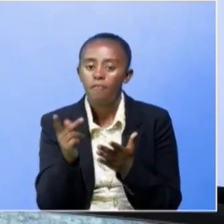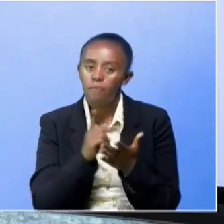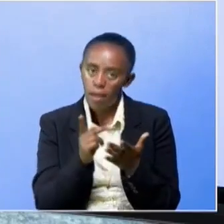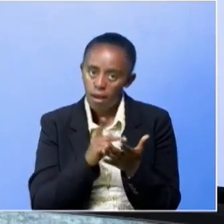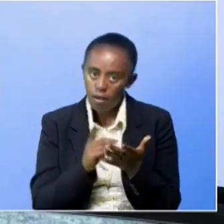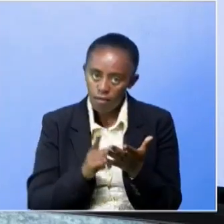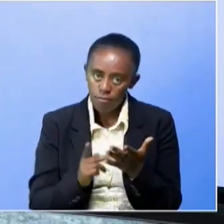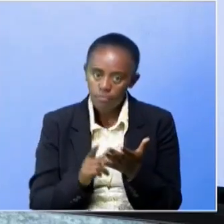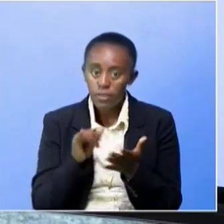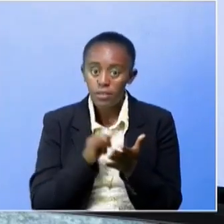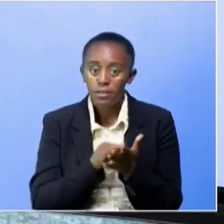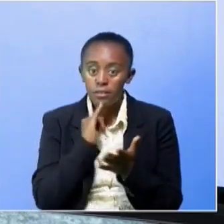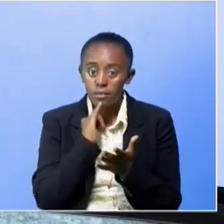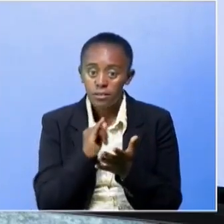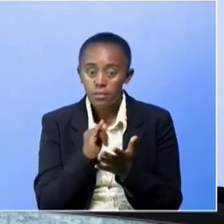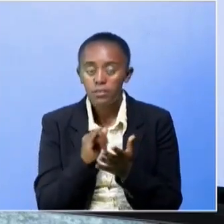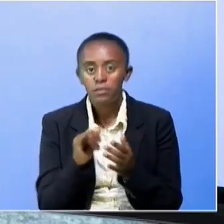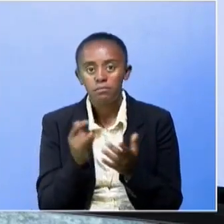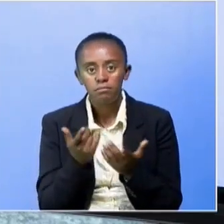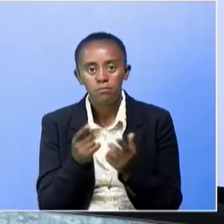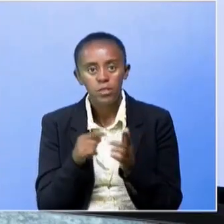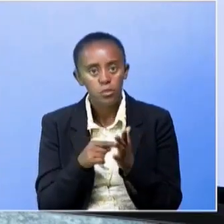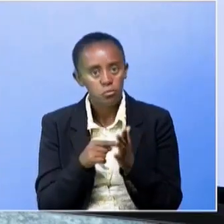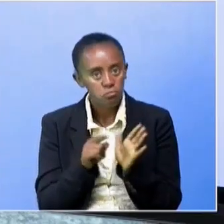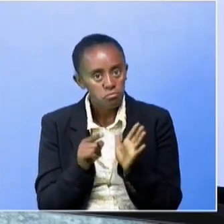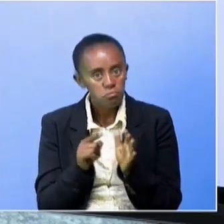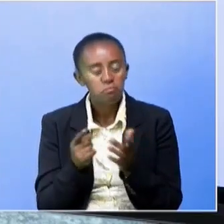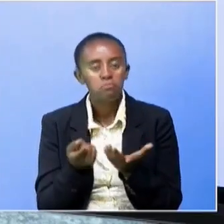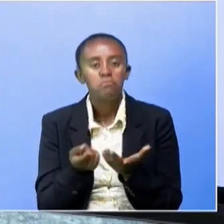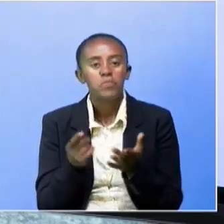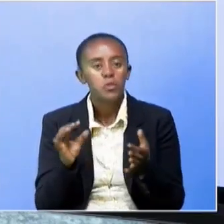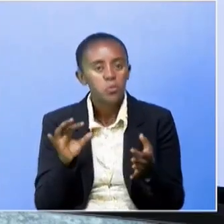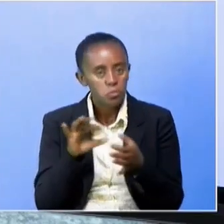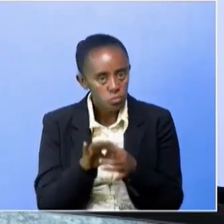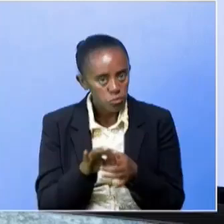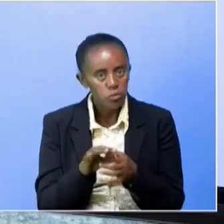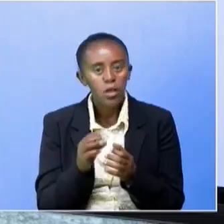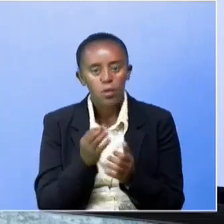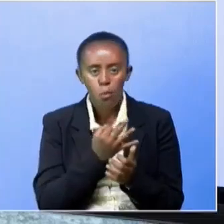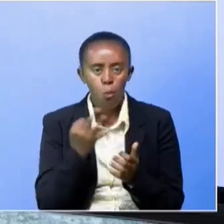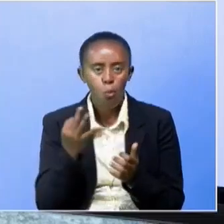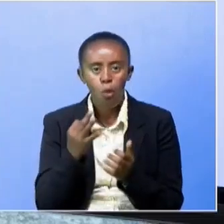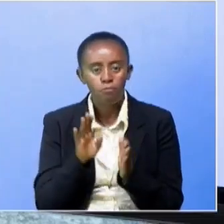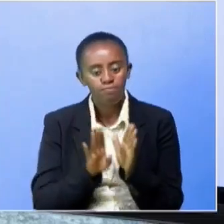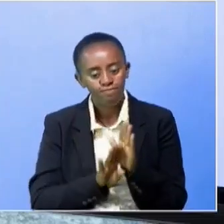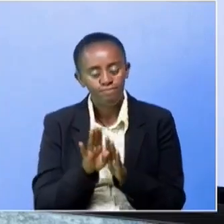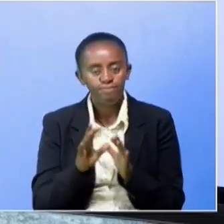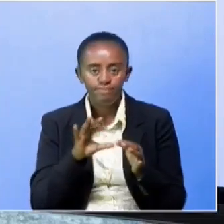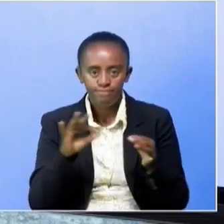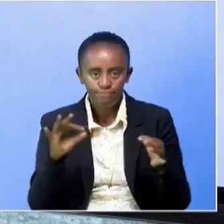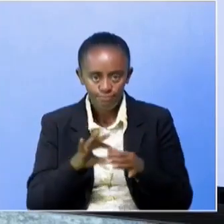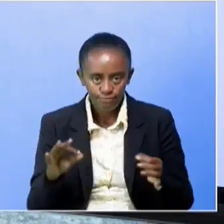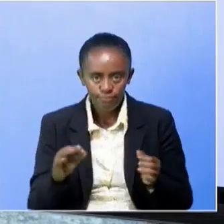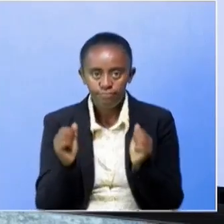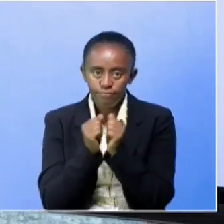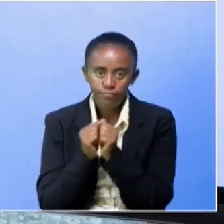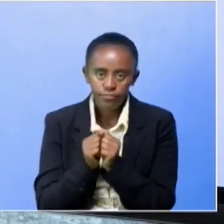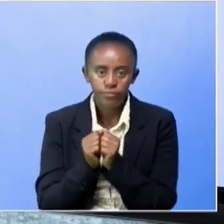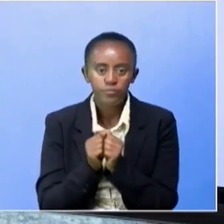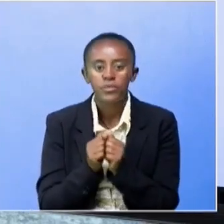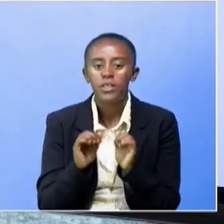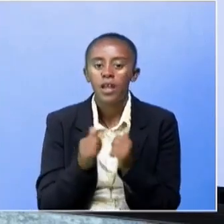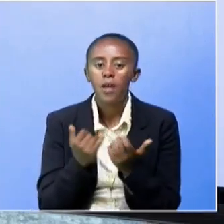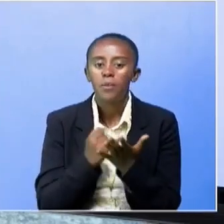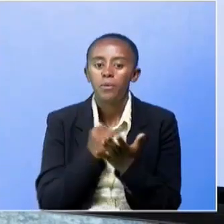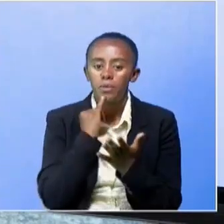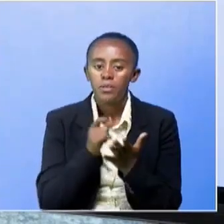paragraph that is unified, that is coherent, and that is well developed. So let's write it together and see how it